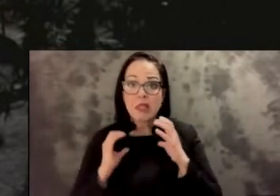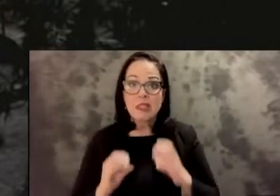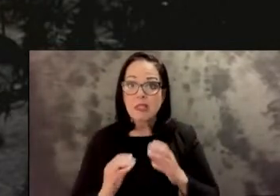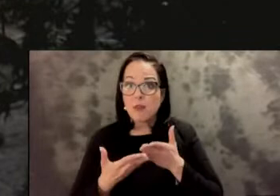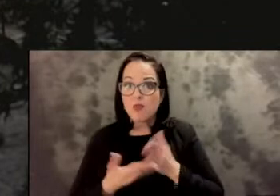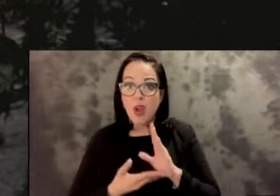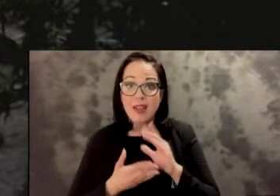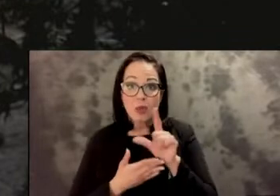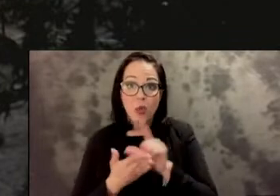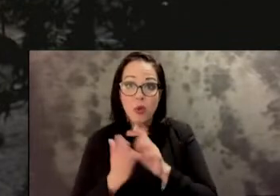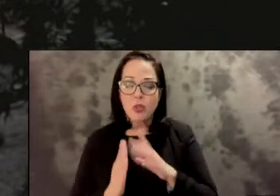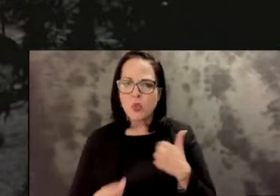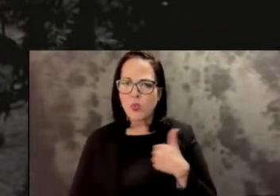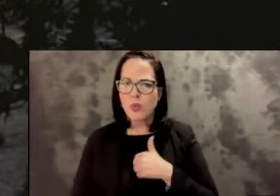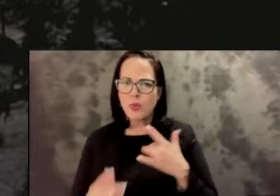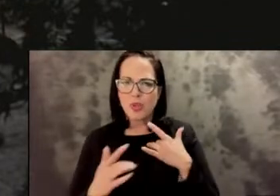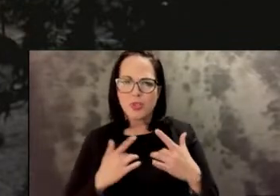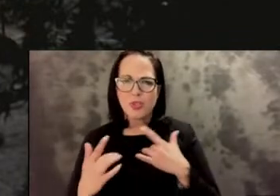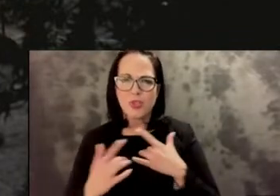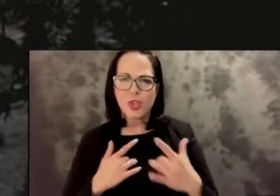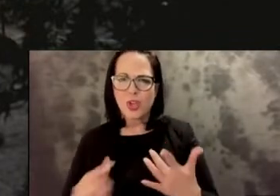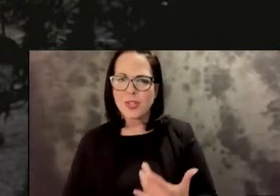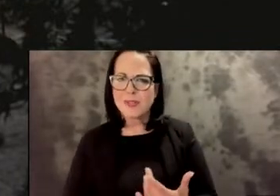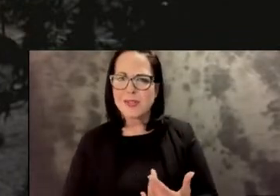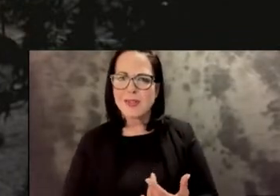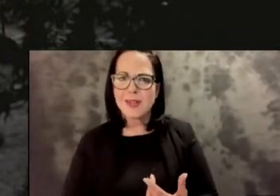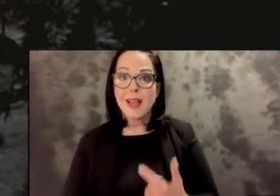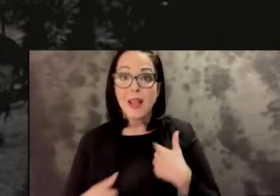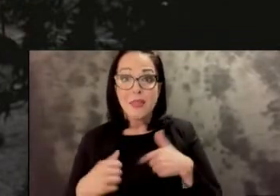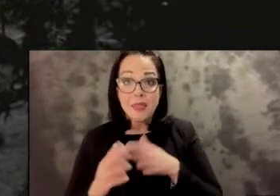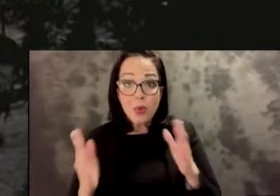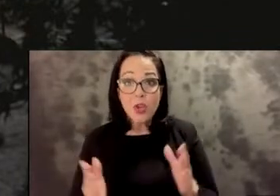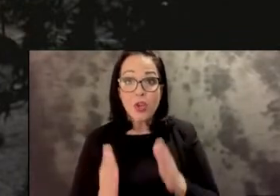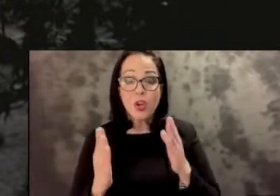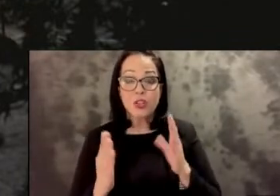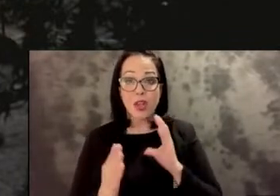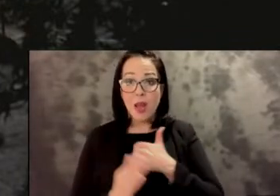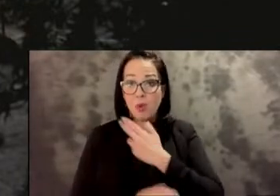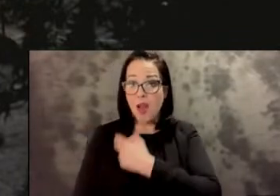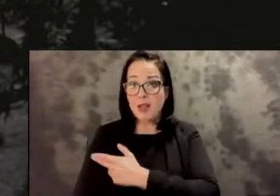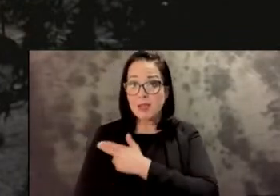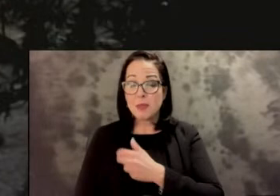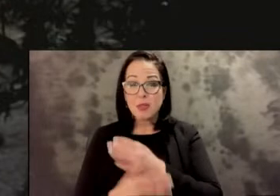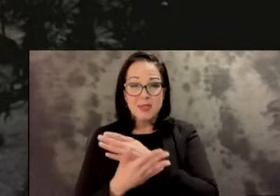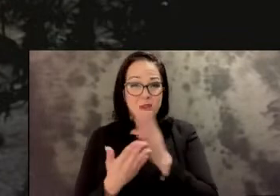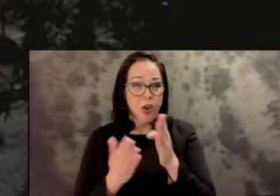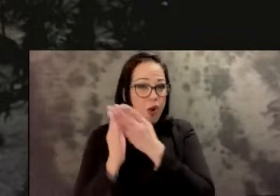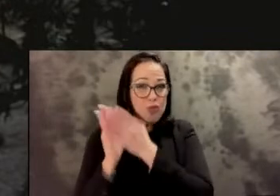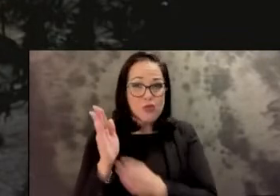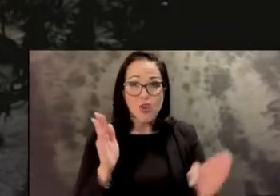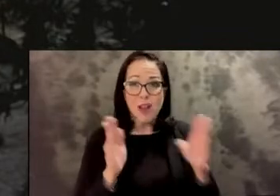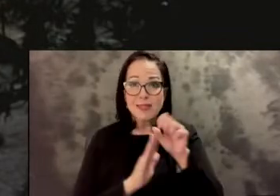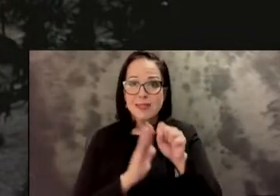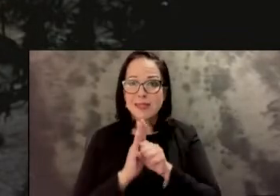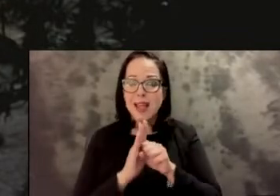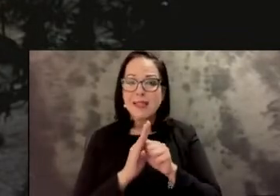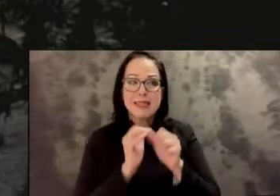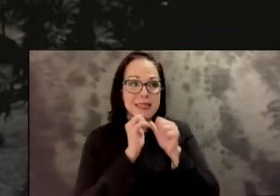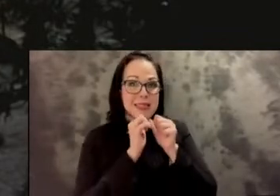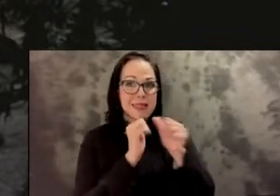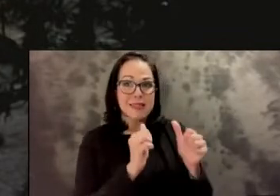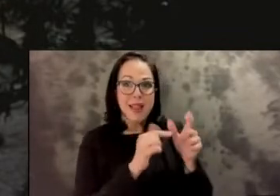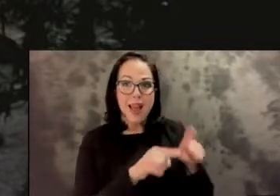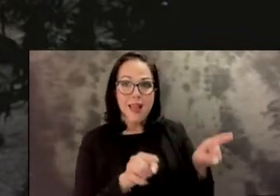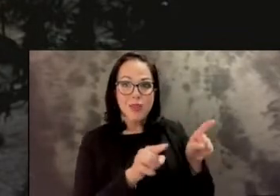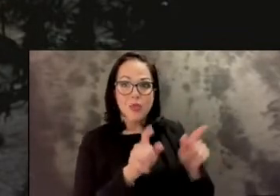very concerned that they were encouraging our hospitals across the state to deny people life-saving equipment and